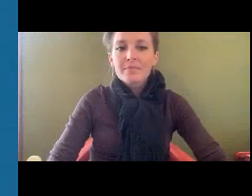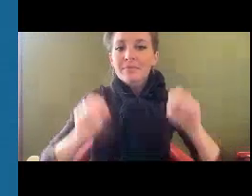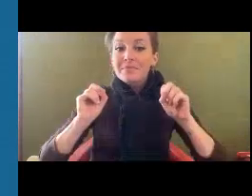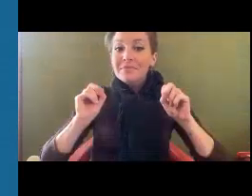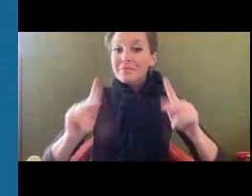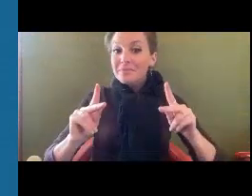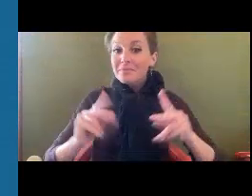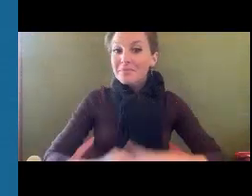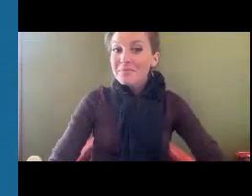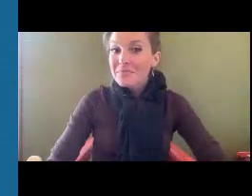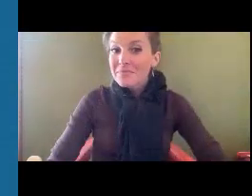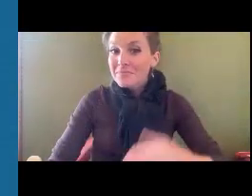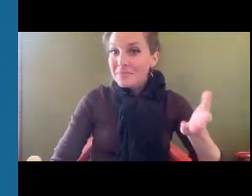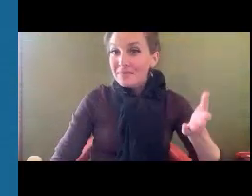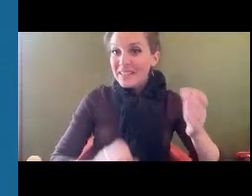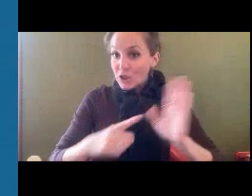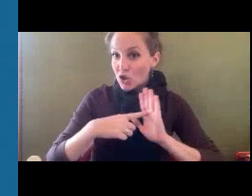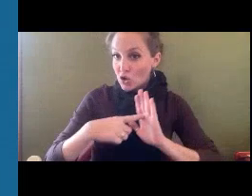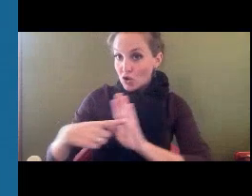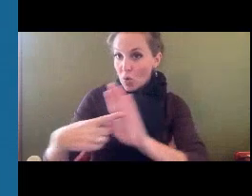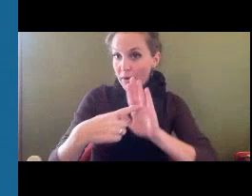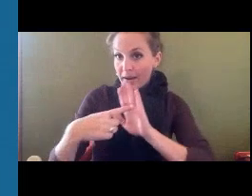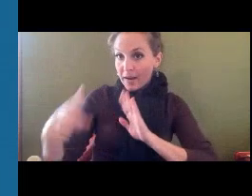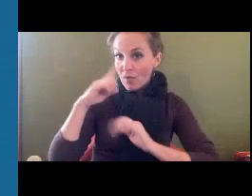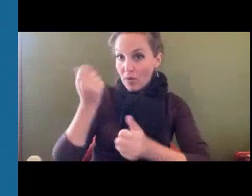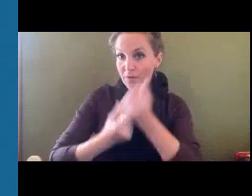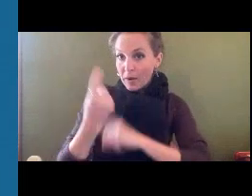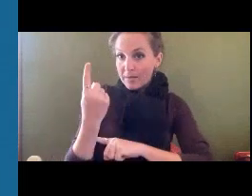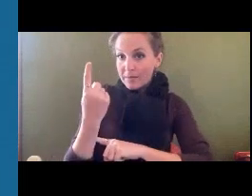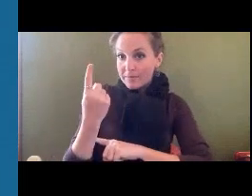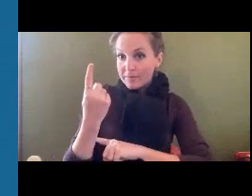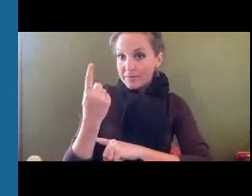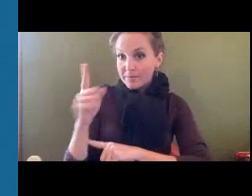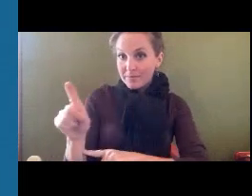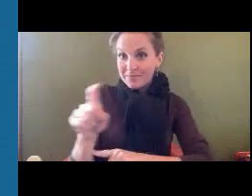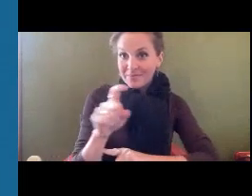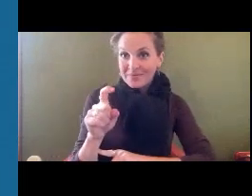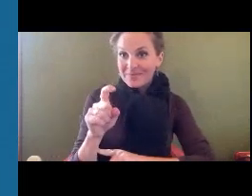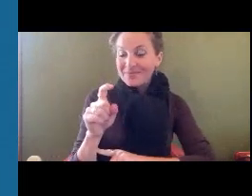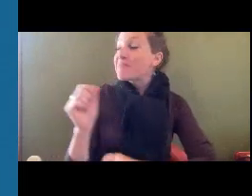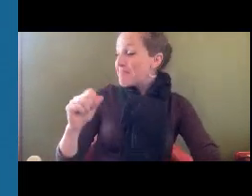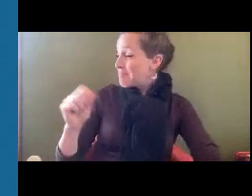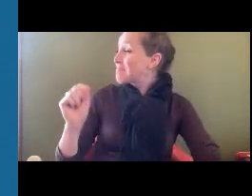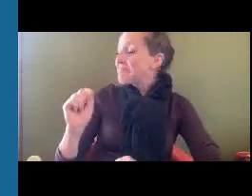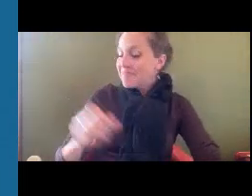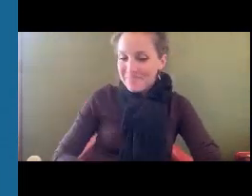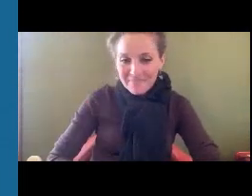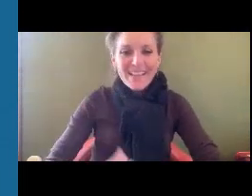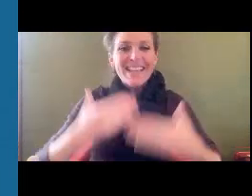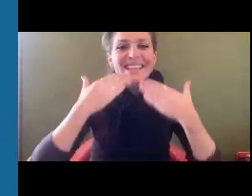Okay. Is this showing for everyone? Looks good. Yes. Okay. Thank you.